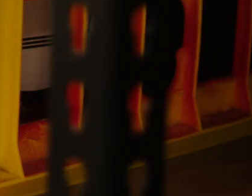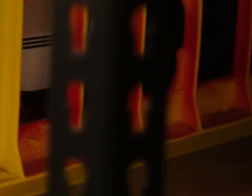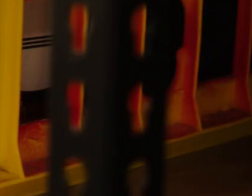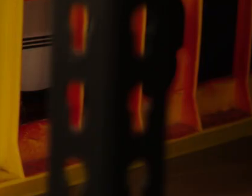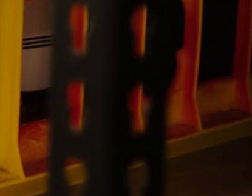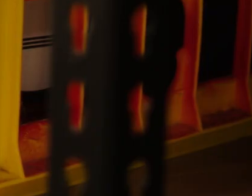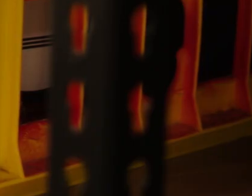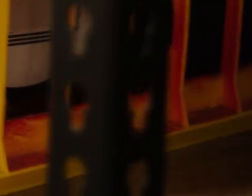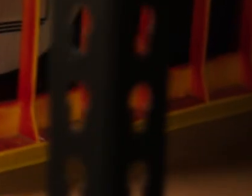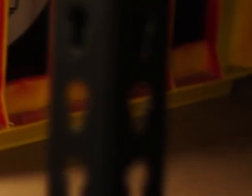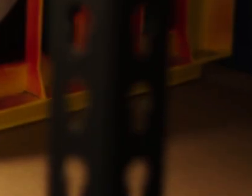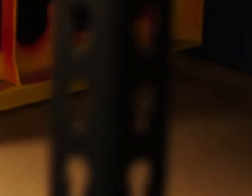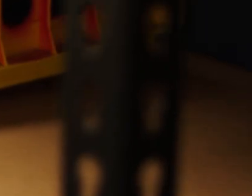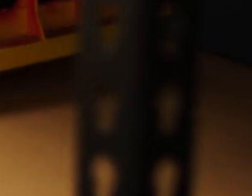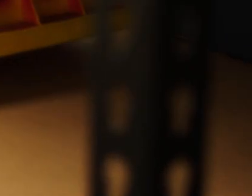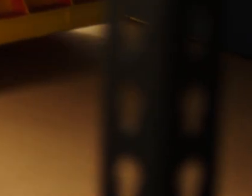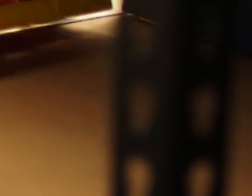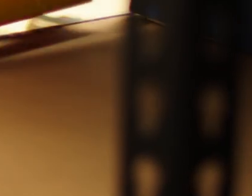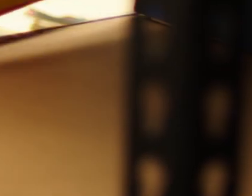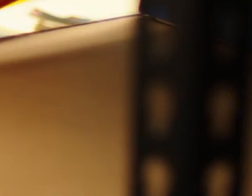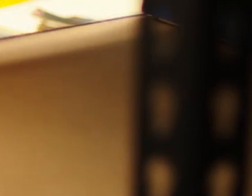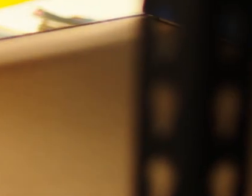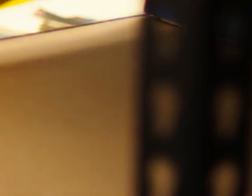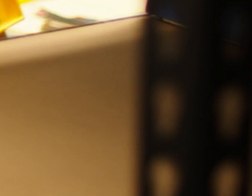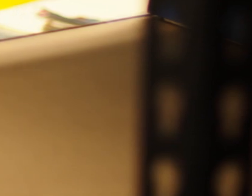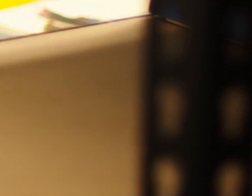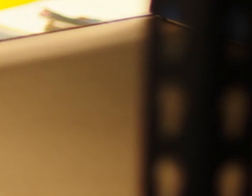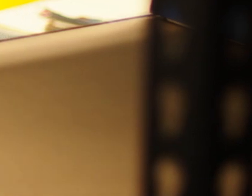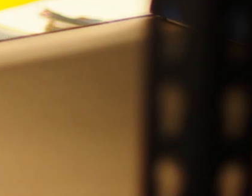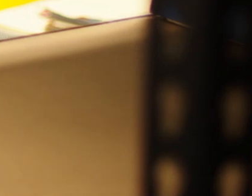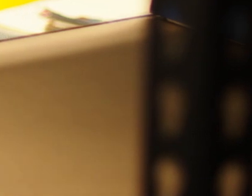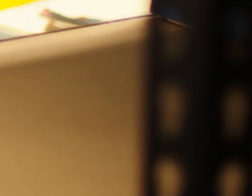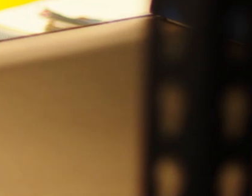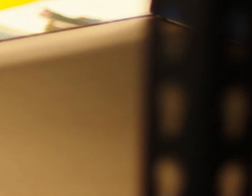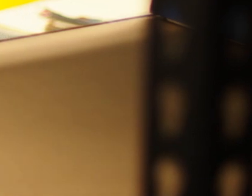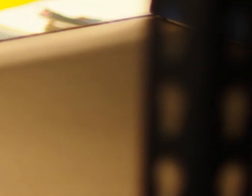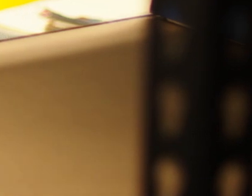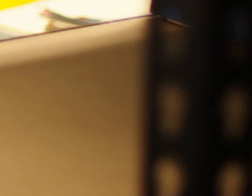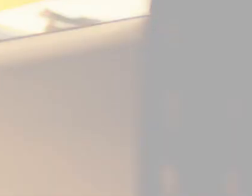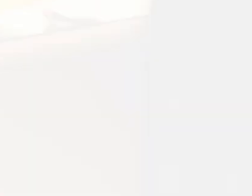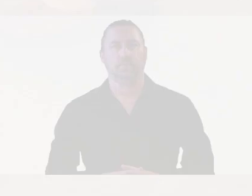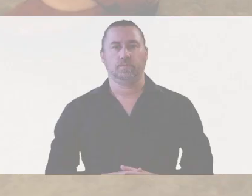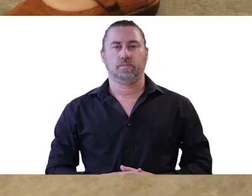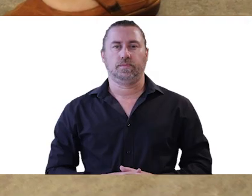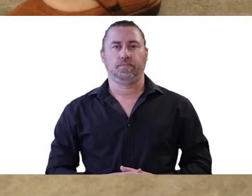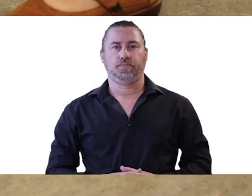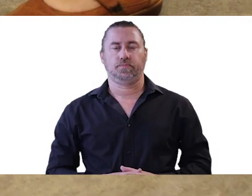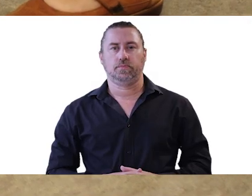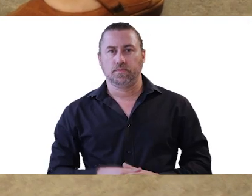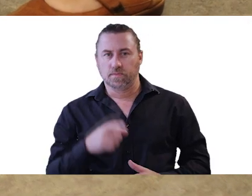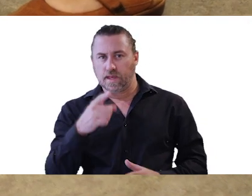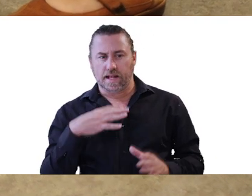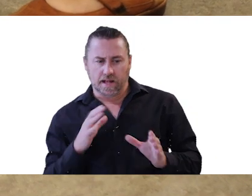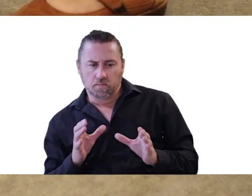Michaela draws a box from a high shelf, bringing it close to her chest before taking the full weight of the box off the shelf. Green tick. If you have to